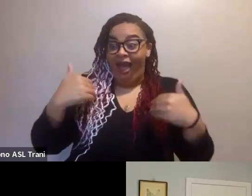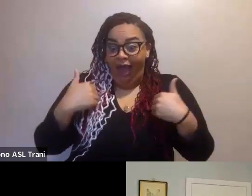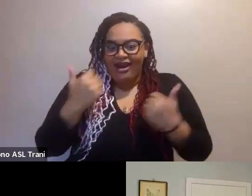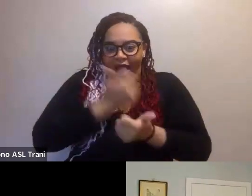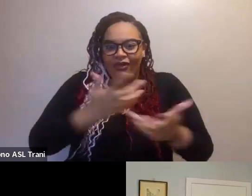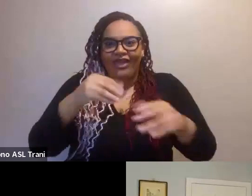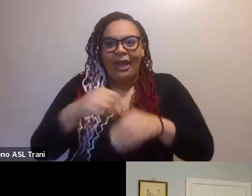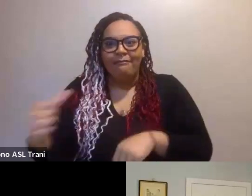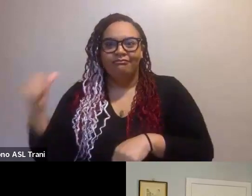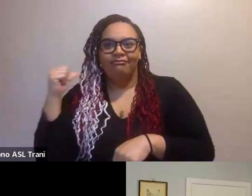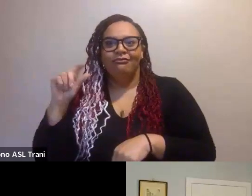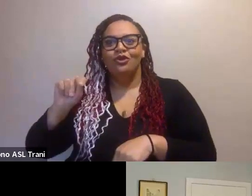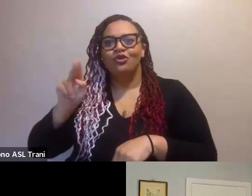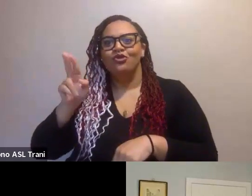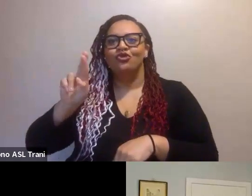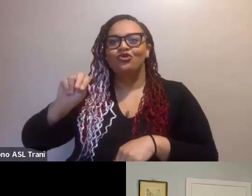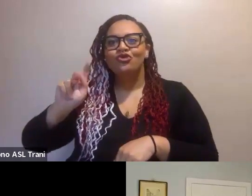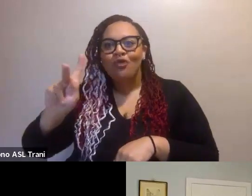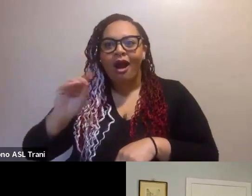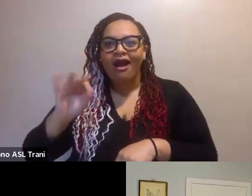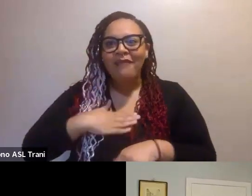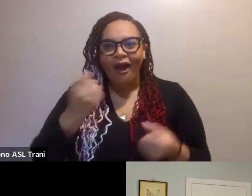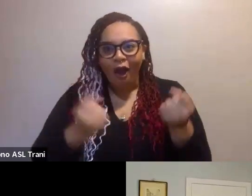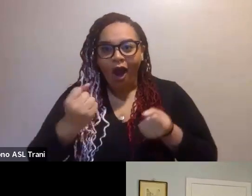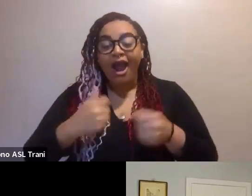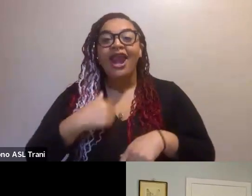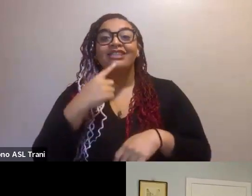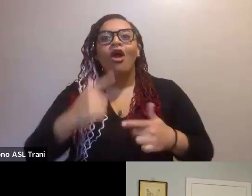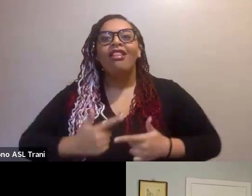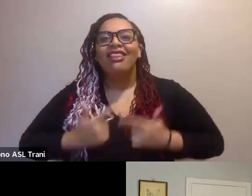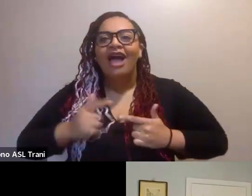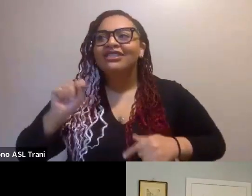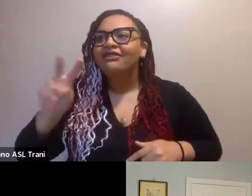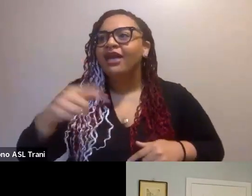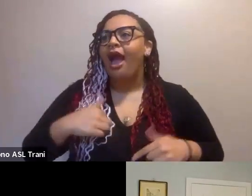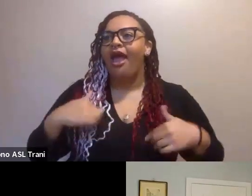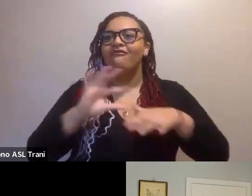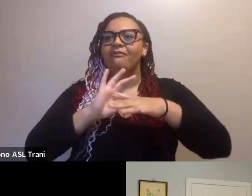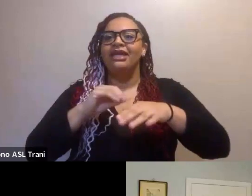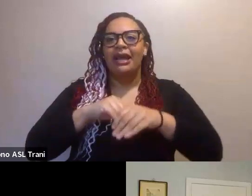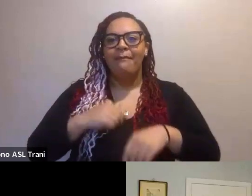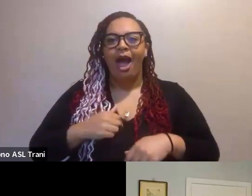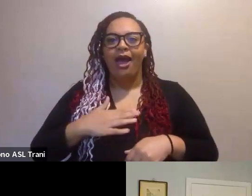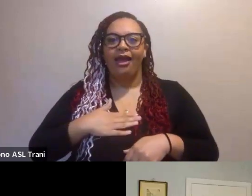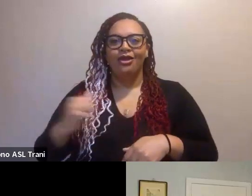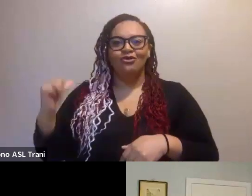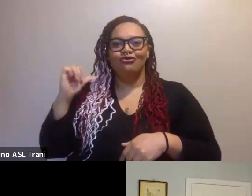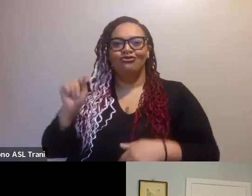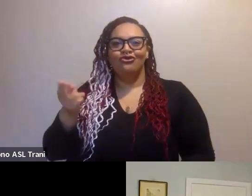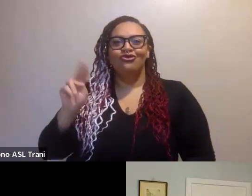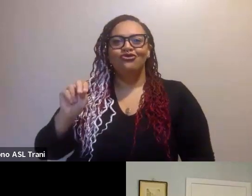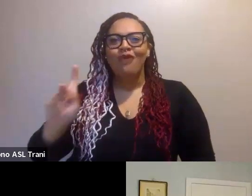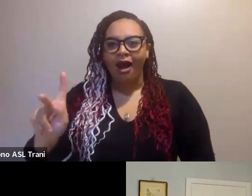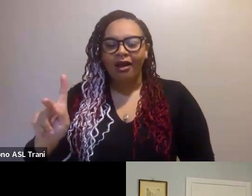happened to have meat in my trunk. And I said on live television, I have meat in my trunk. And it went oh my down.